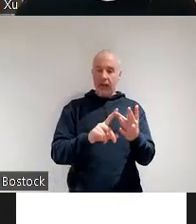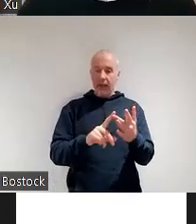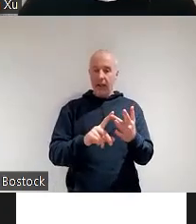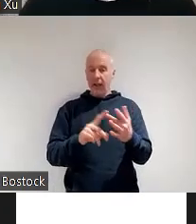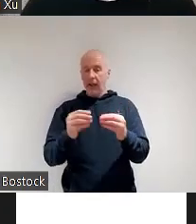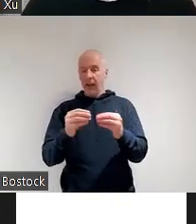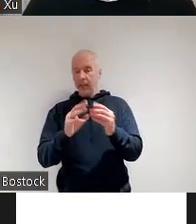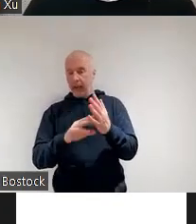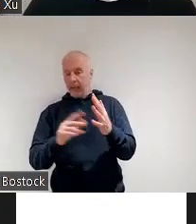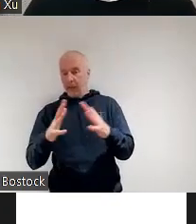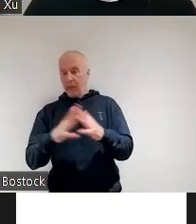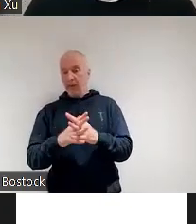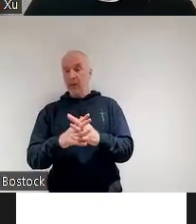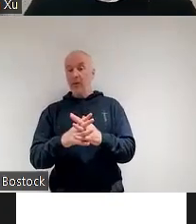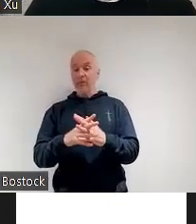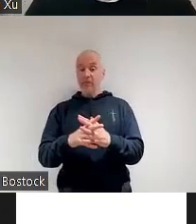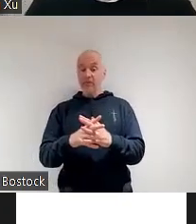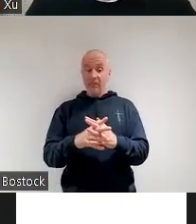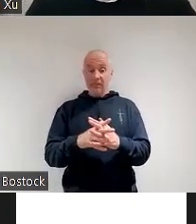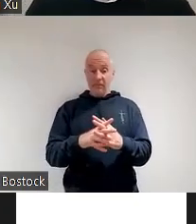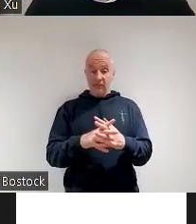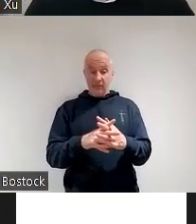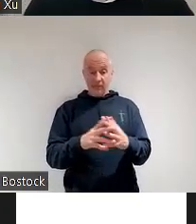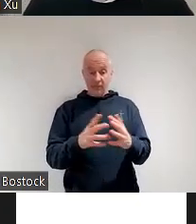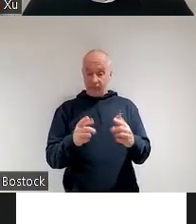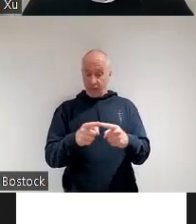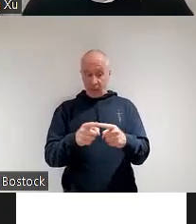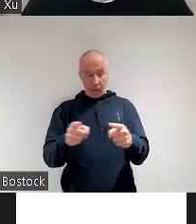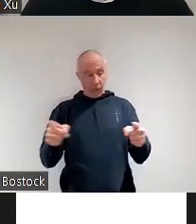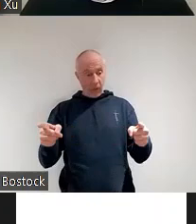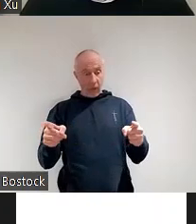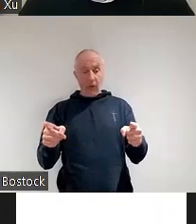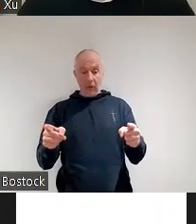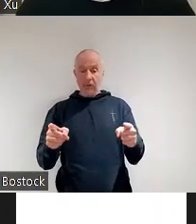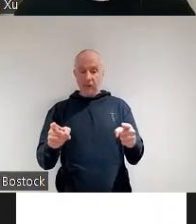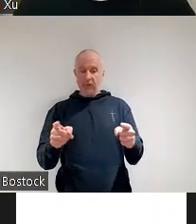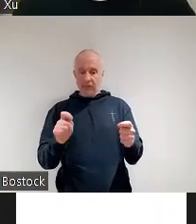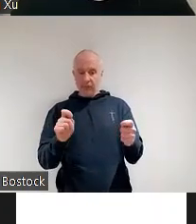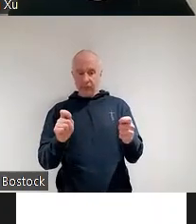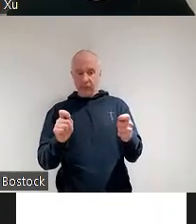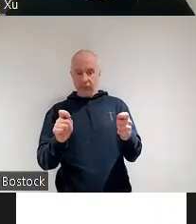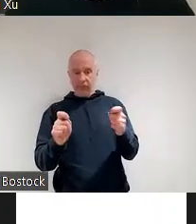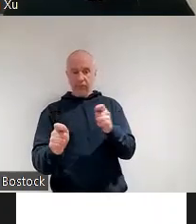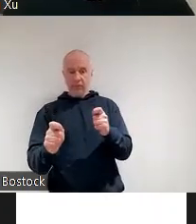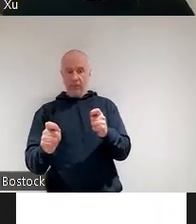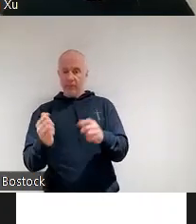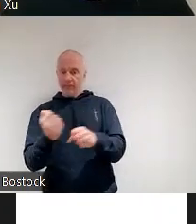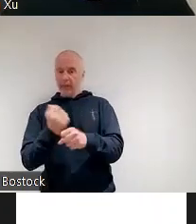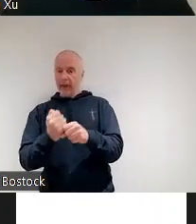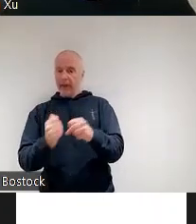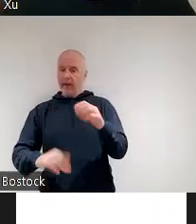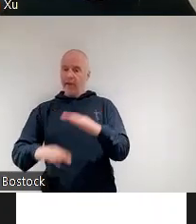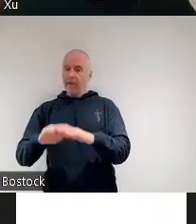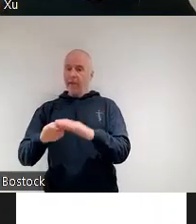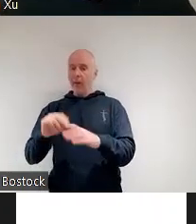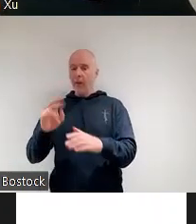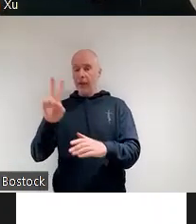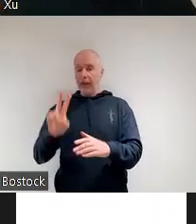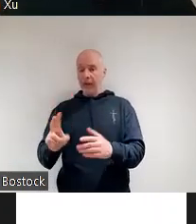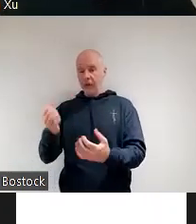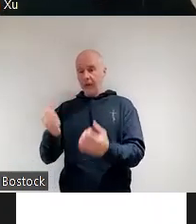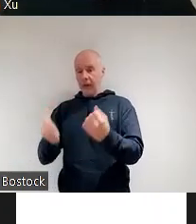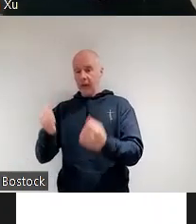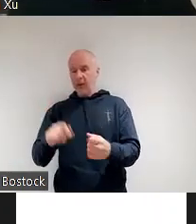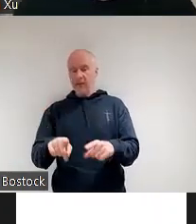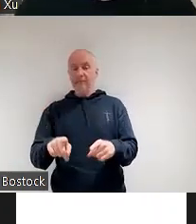they are all gradually transit into the pure electrical vehicles. And they know that they have to do that, even though they probably